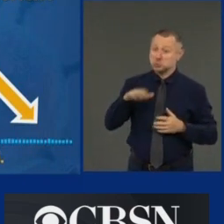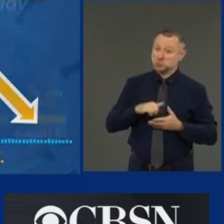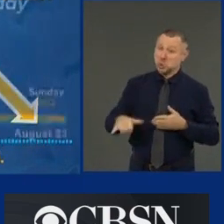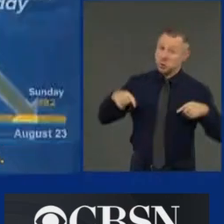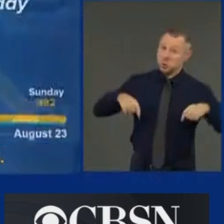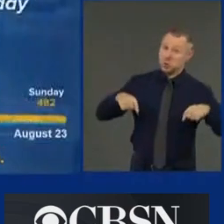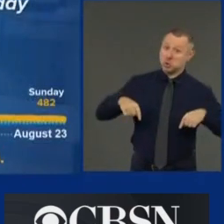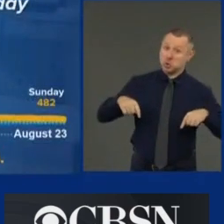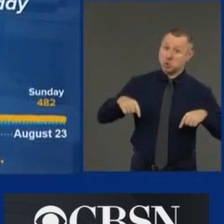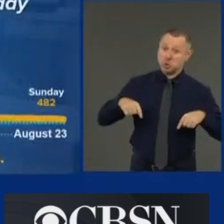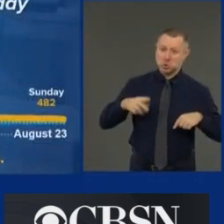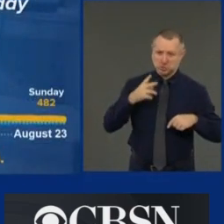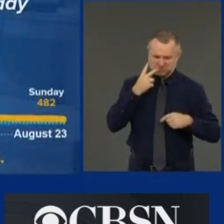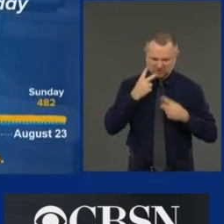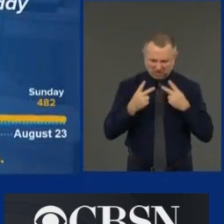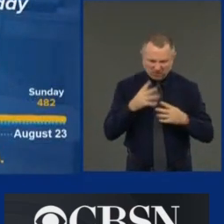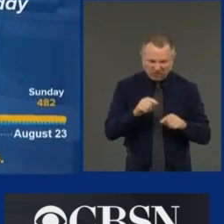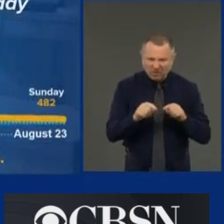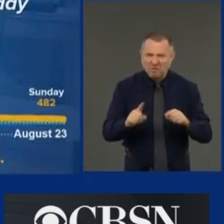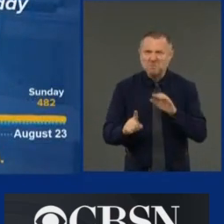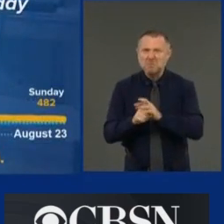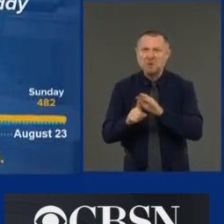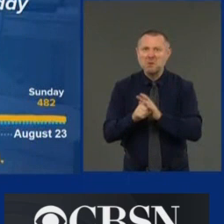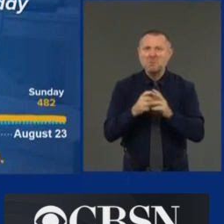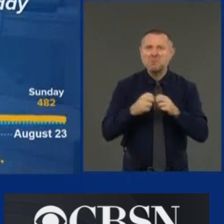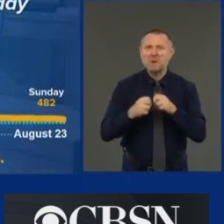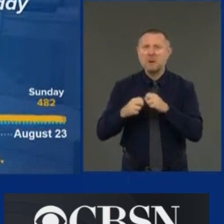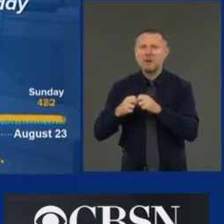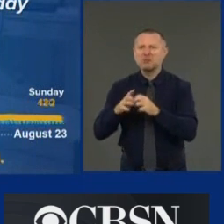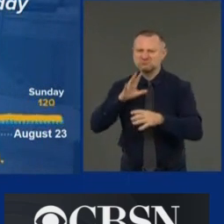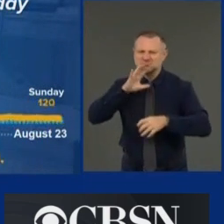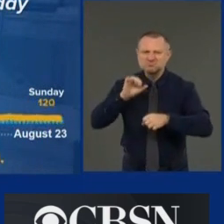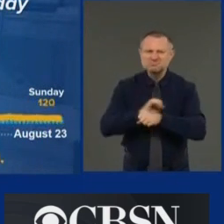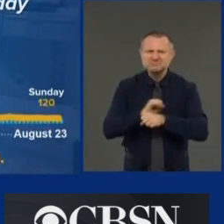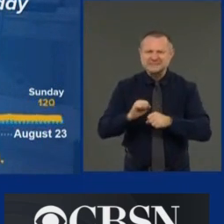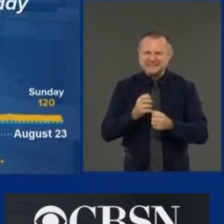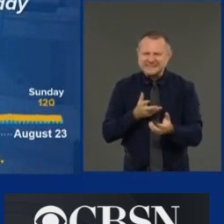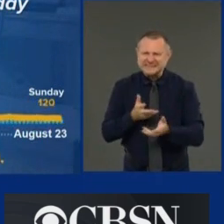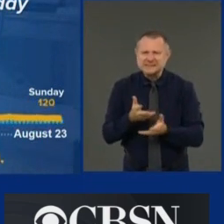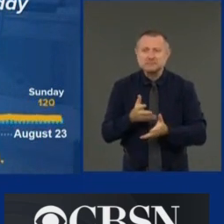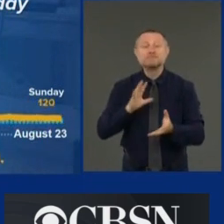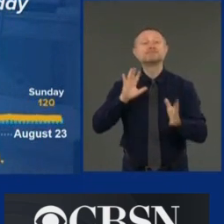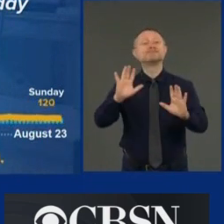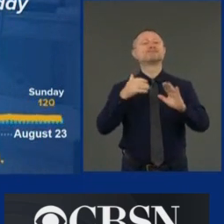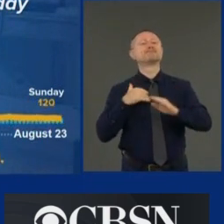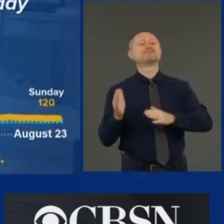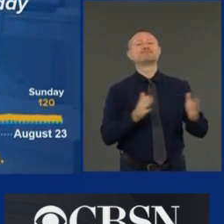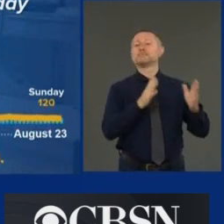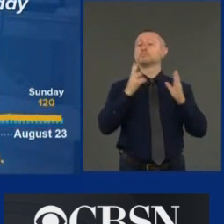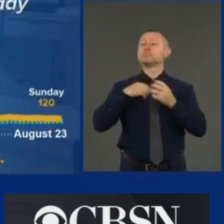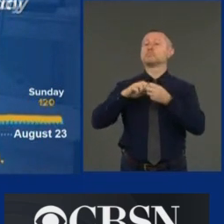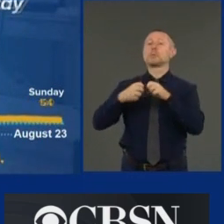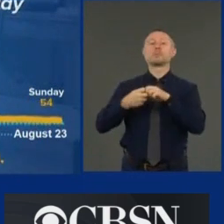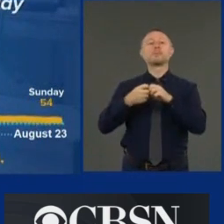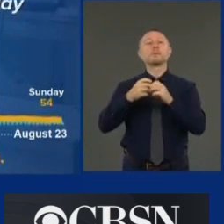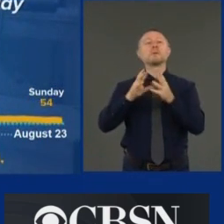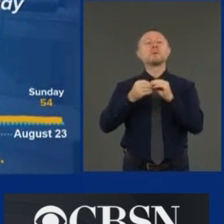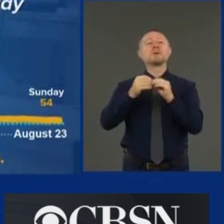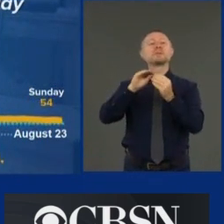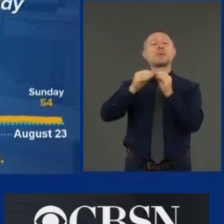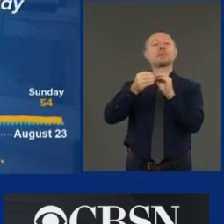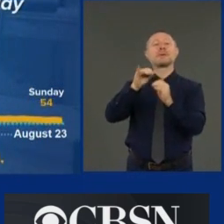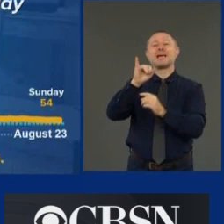we treated it seriously, and we made a difference. The other numbers, 482 hospitalizations, 122 ICU